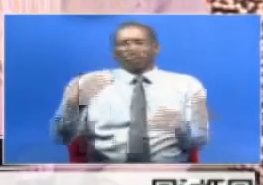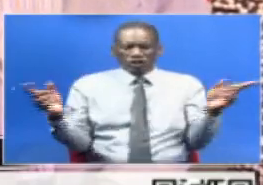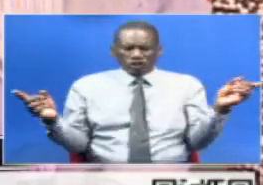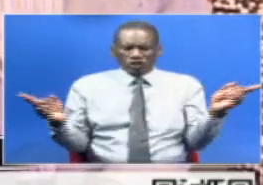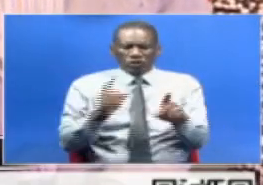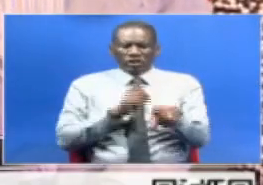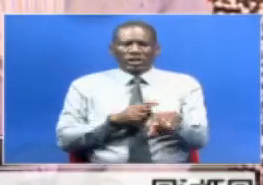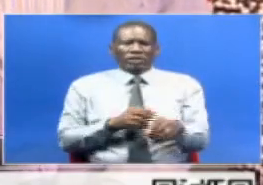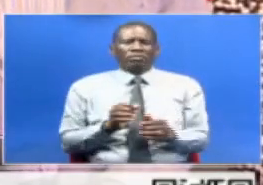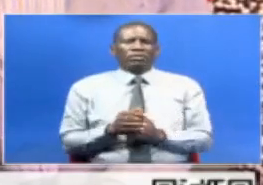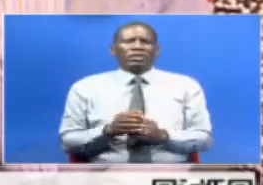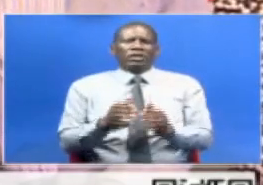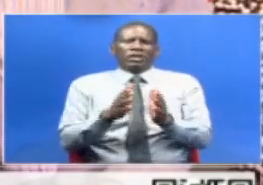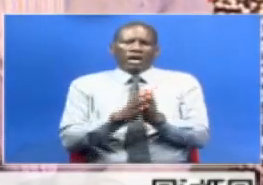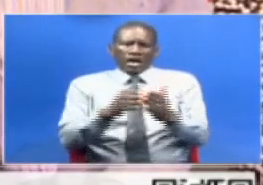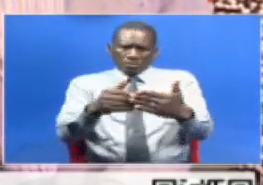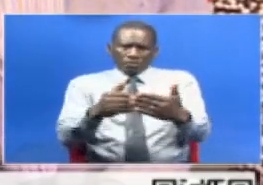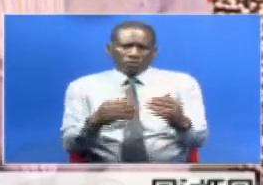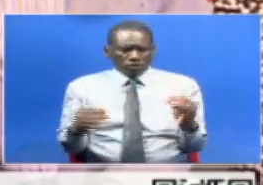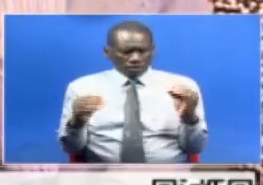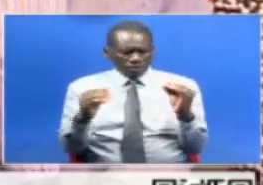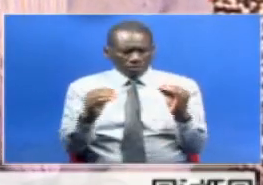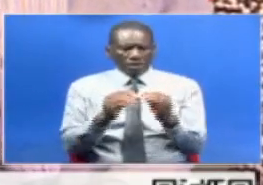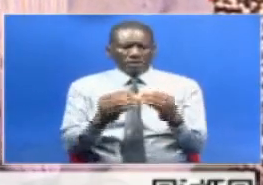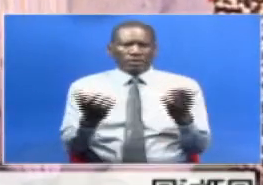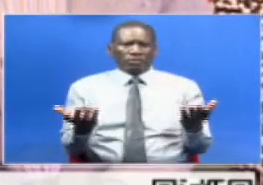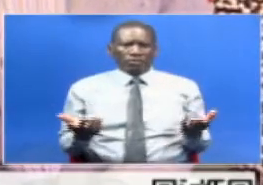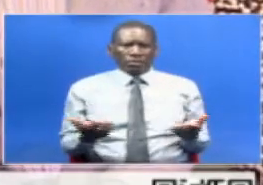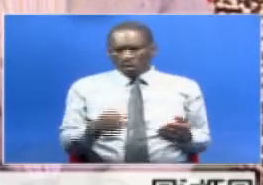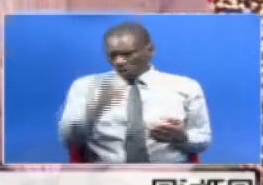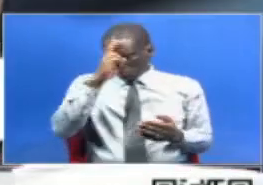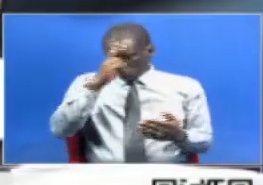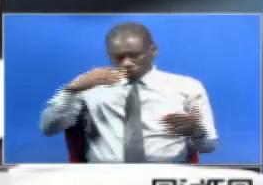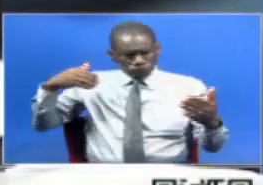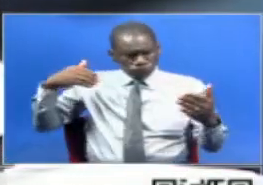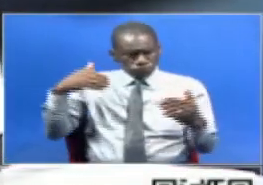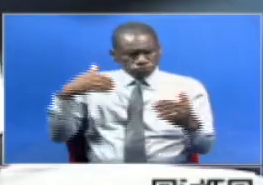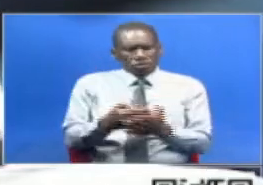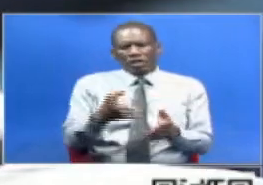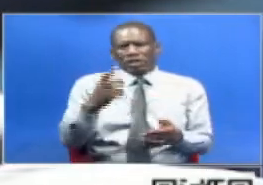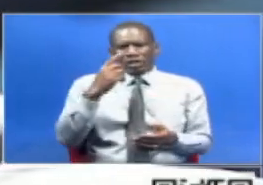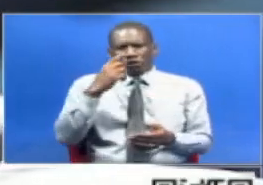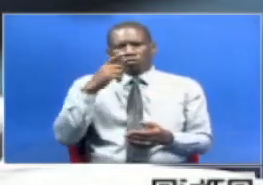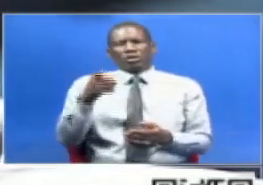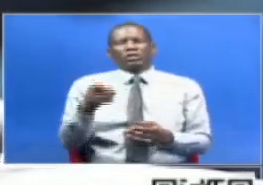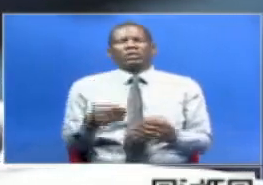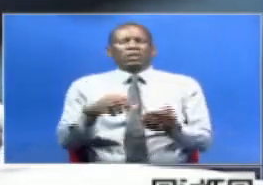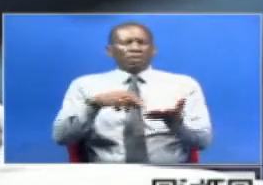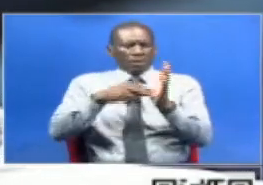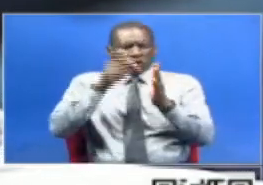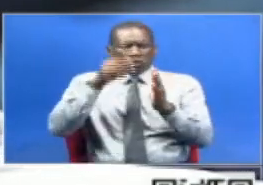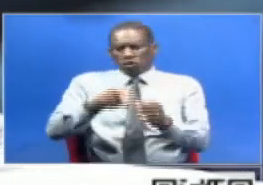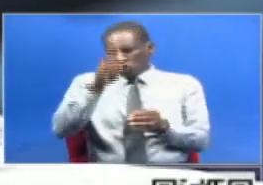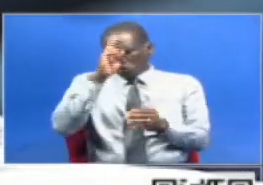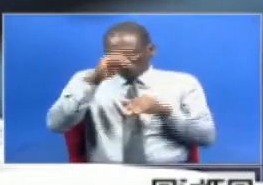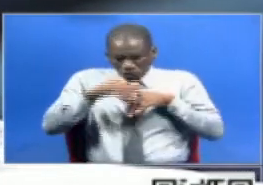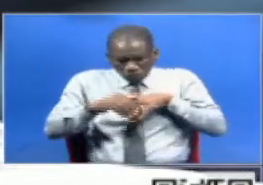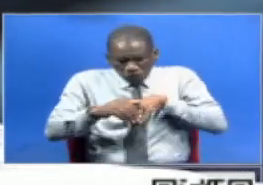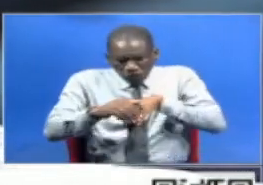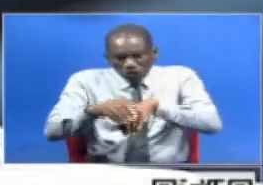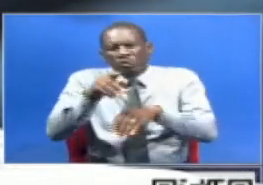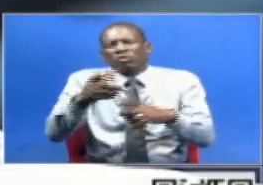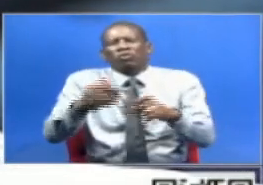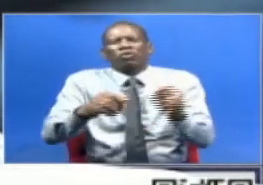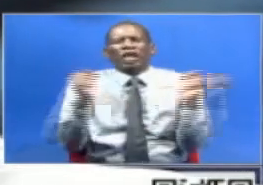na hata kabla wajaketi polisi wakafika kule nyumbani. Hiyo ni kumaanisha kwamba askari walikuwa wamemfuata kutoka